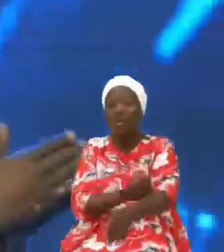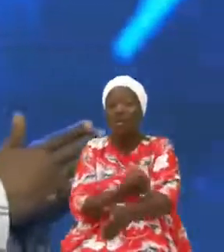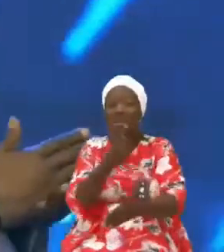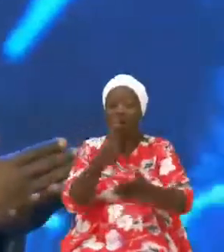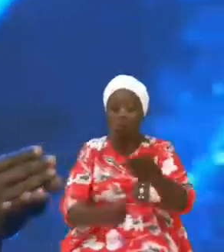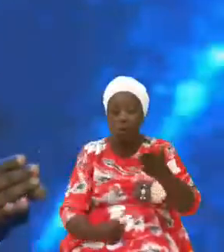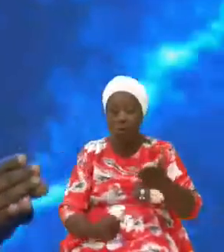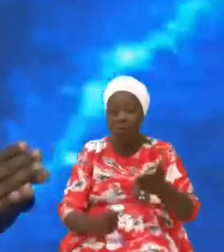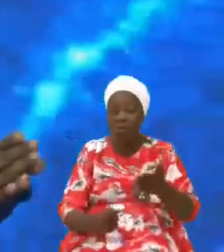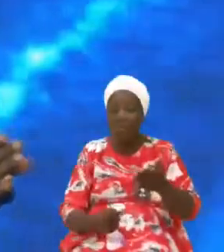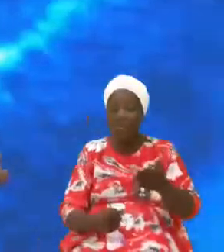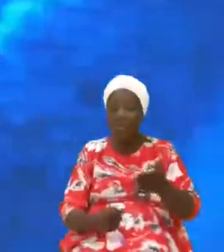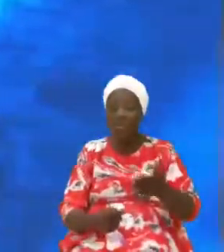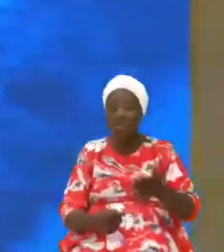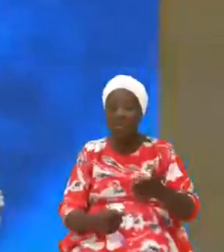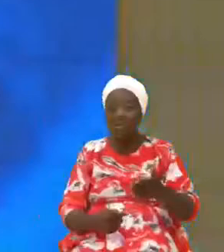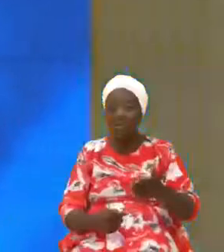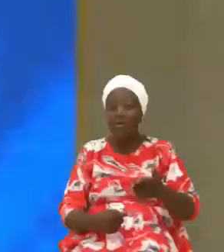supernatural what?